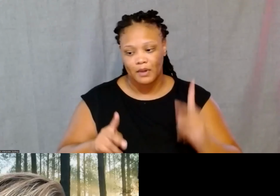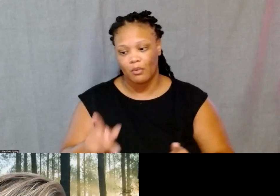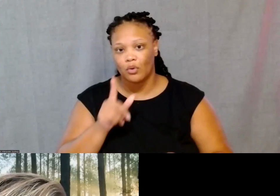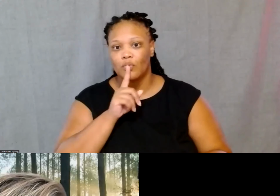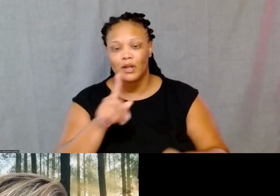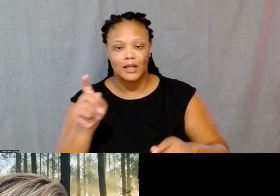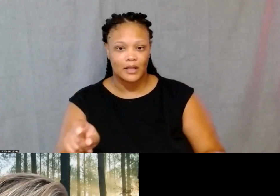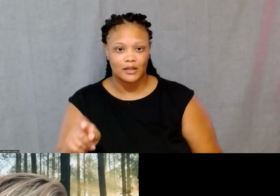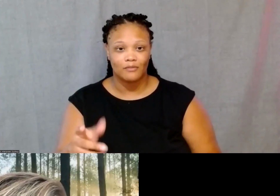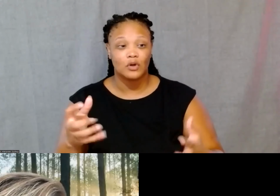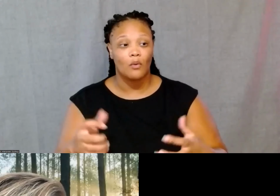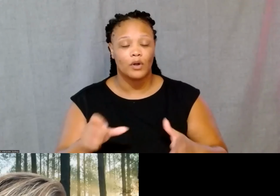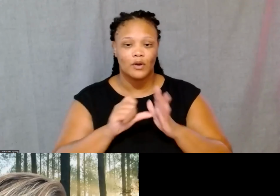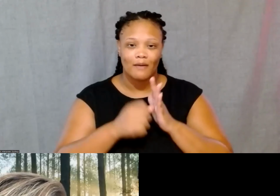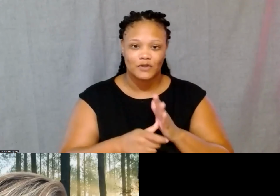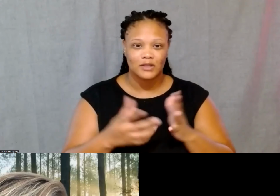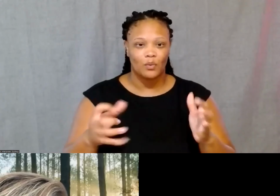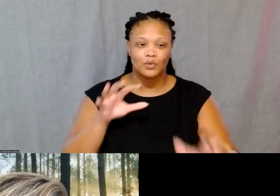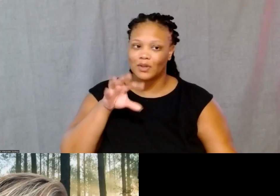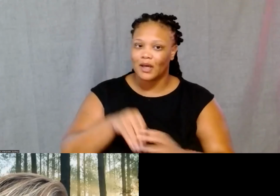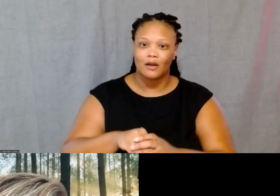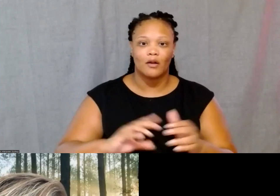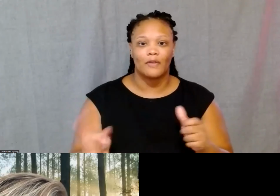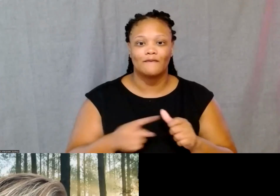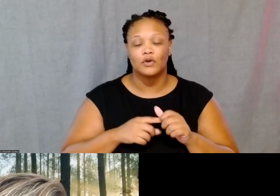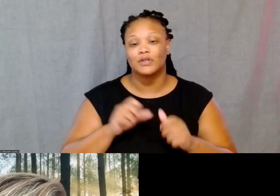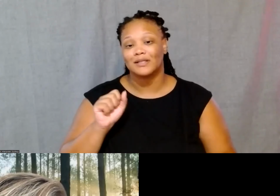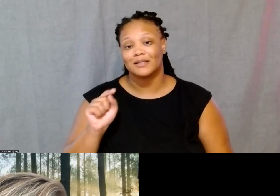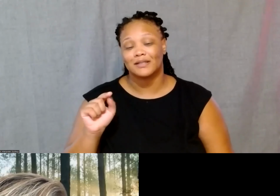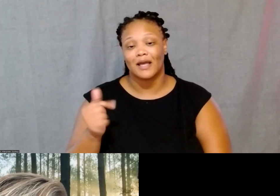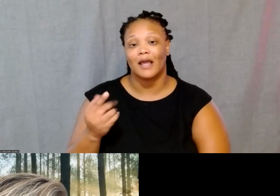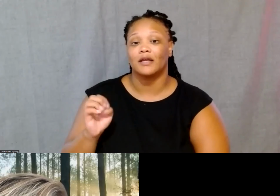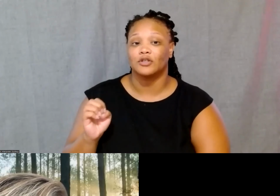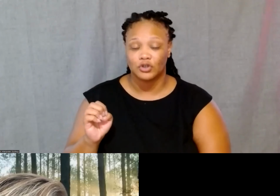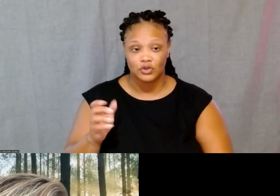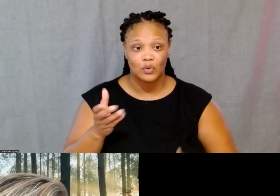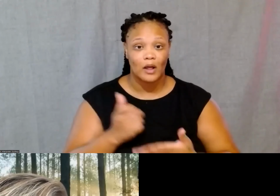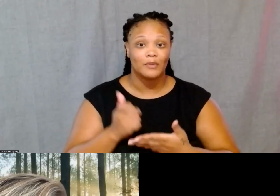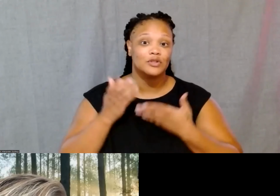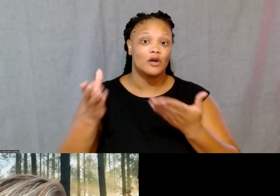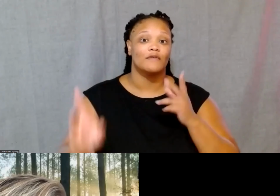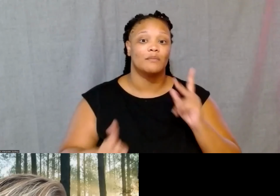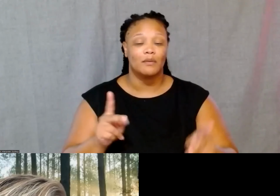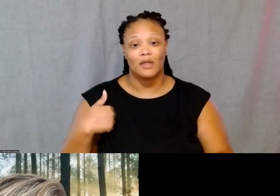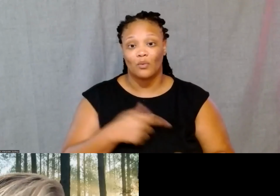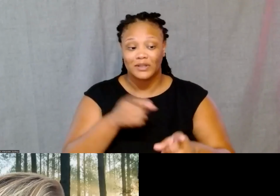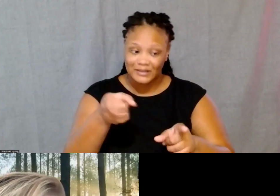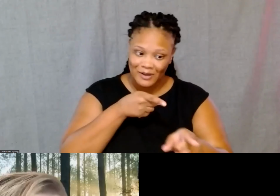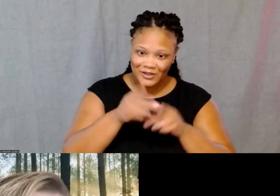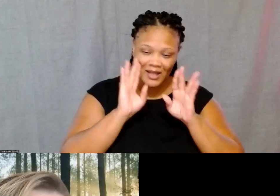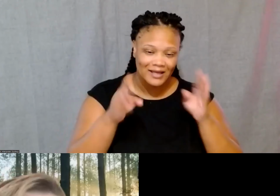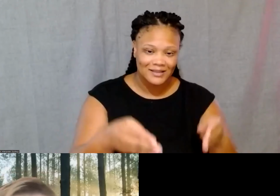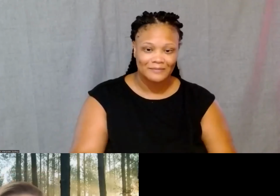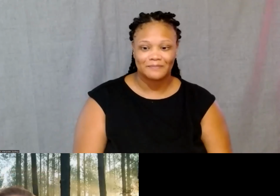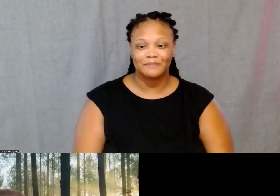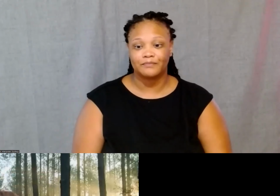this first stage in order to be able to adequately serve people as they enroll that we specialize in. Thank you. Thanks. Thanks, Debbie.